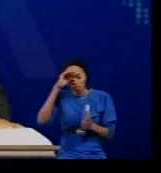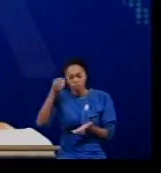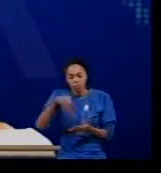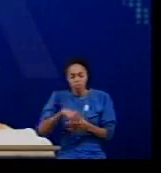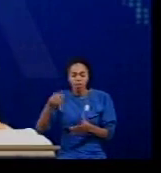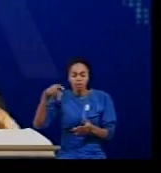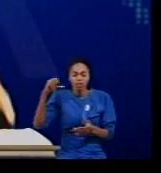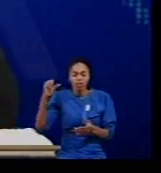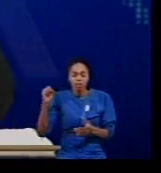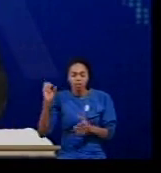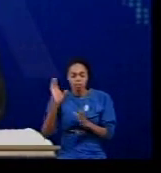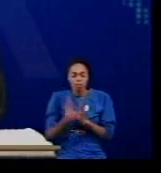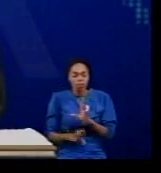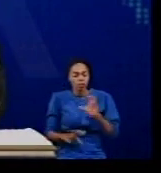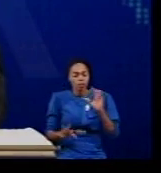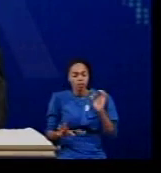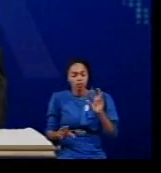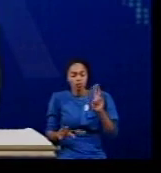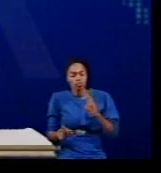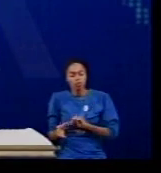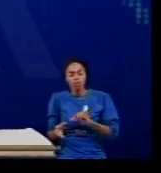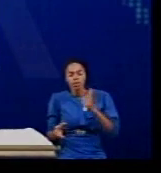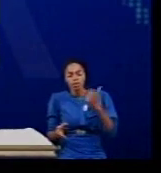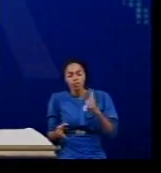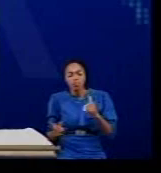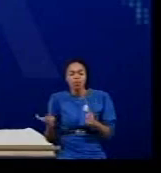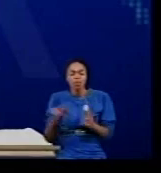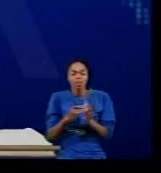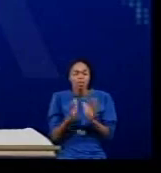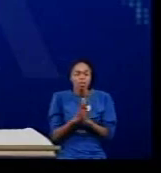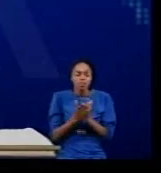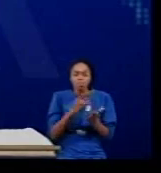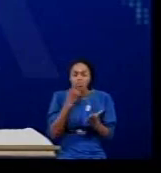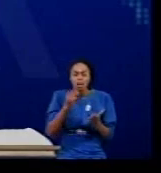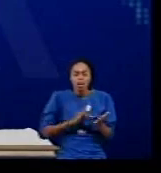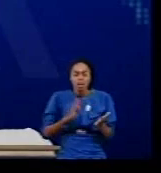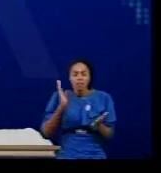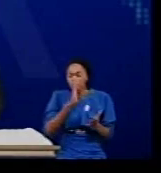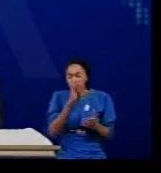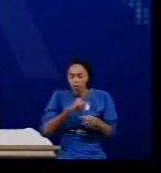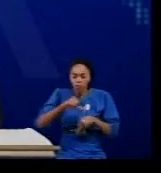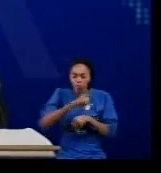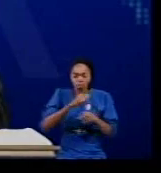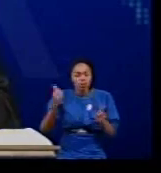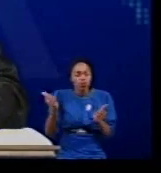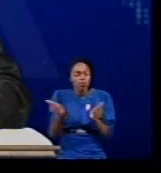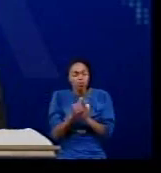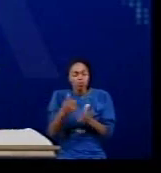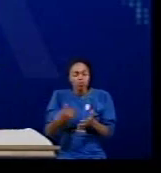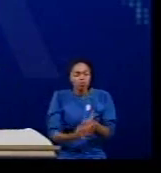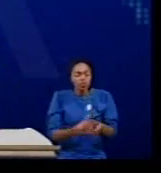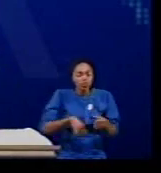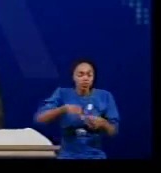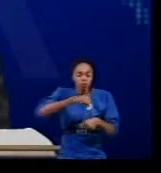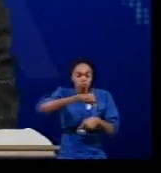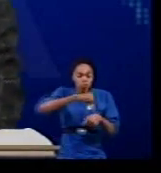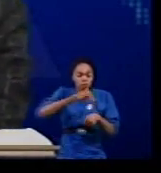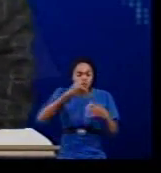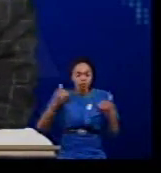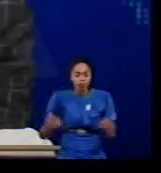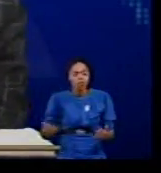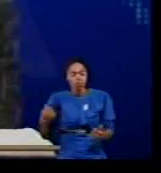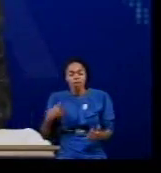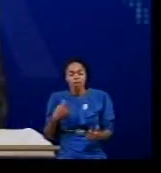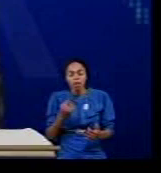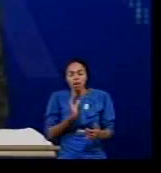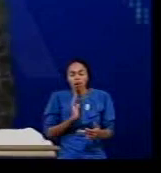delivered you, he has saved you, he has redeemed you from the hand of the enemy. You don't begin that cycle in your life again and go back